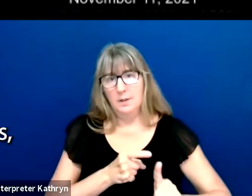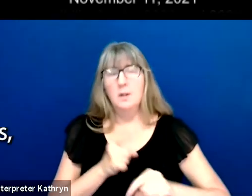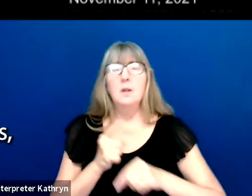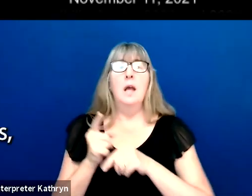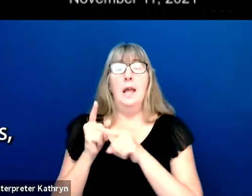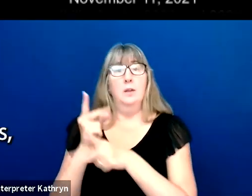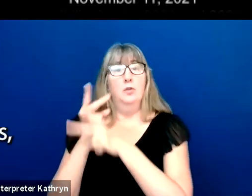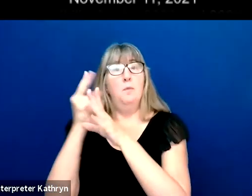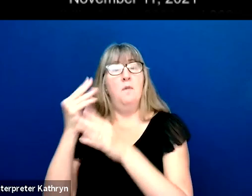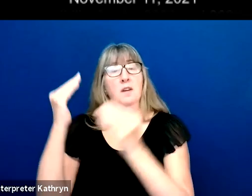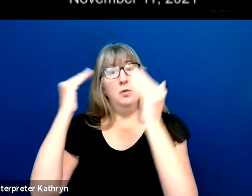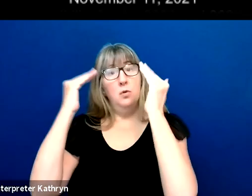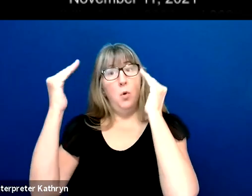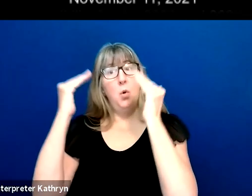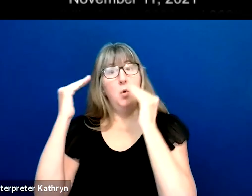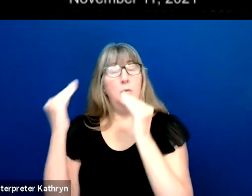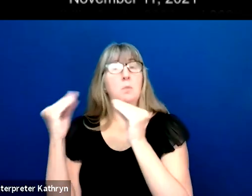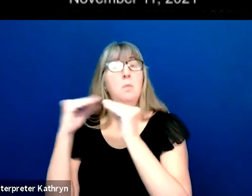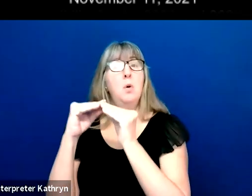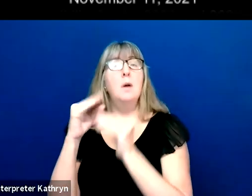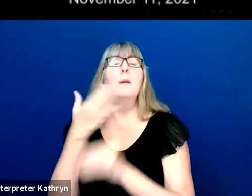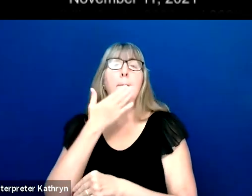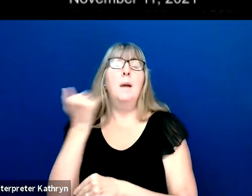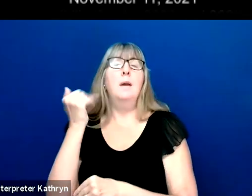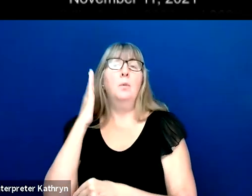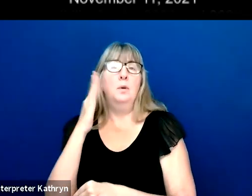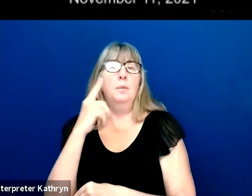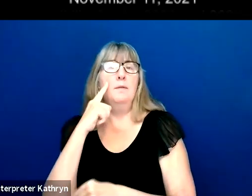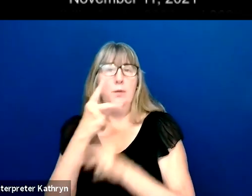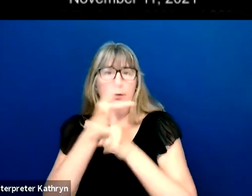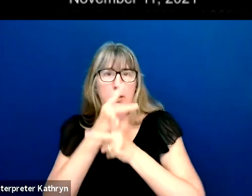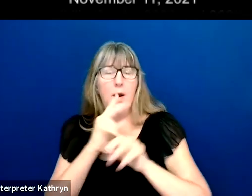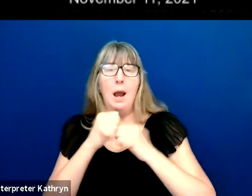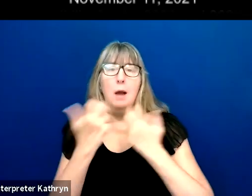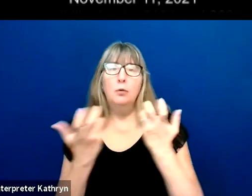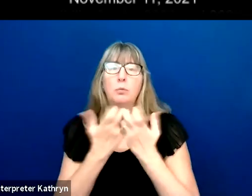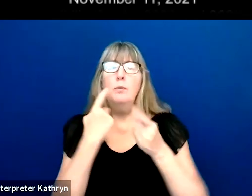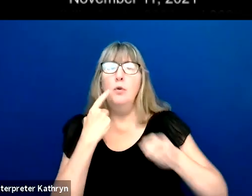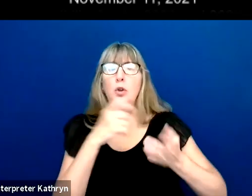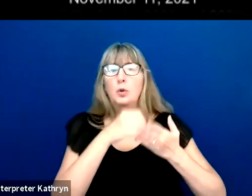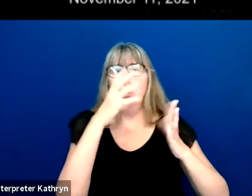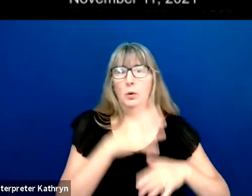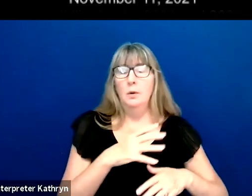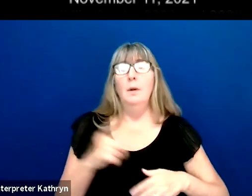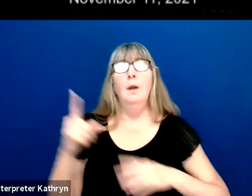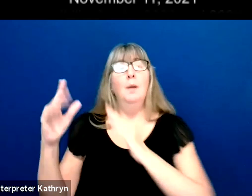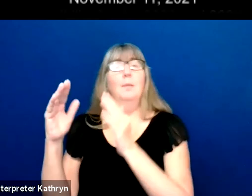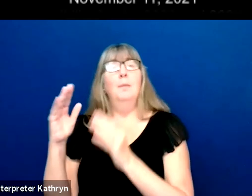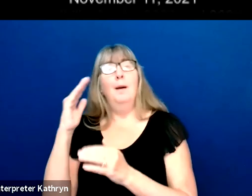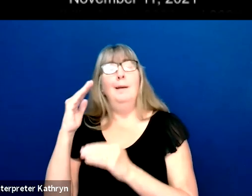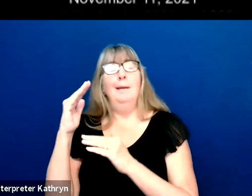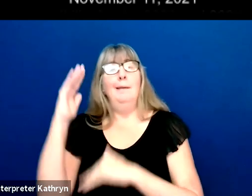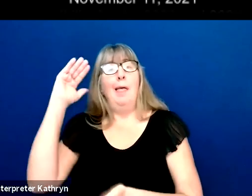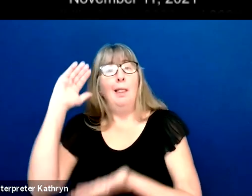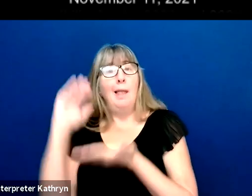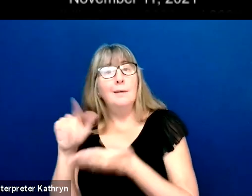knows, the better off that they are in navigating this space with a student. But the less that they know, and the more that they don't want to find out, the more